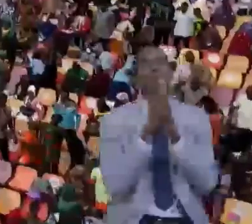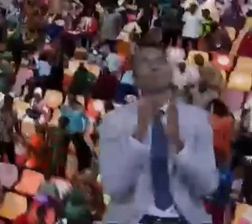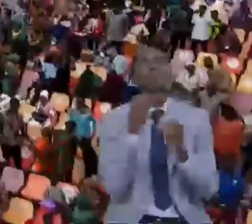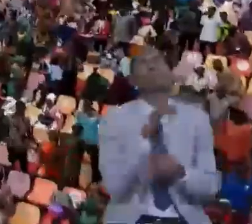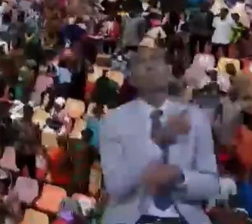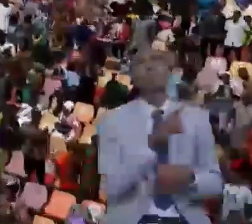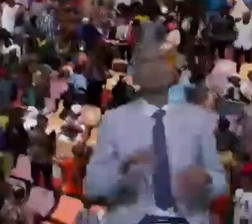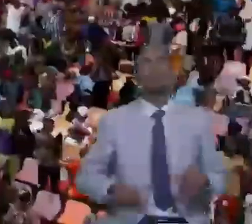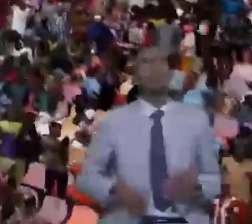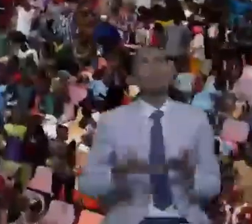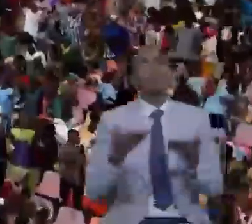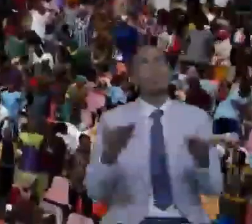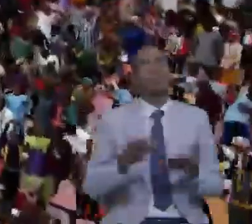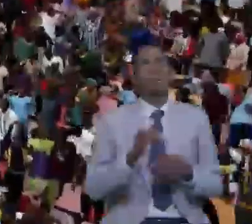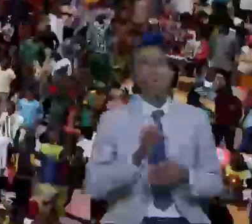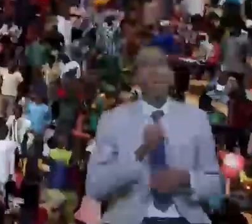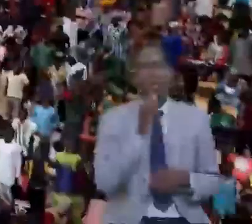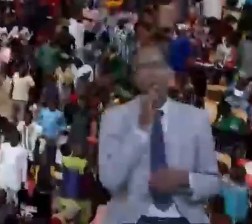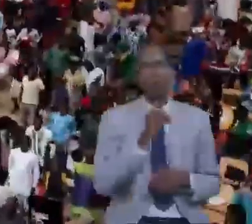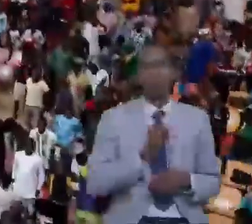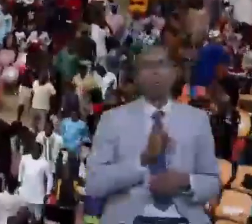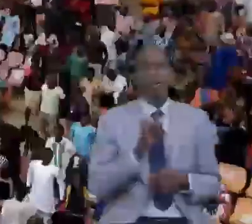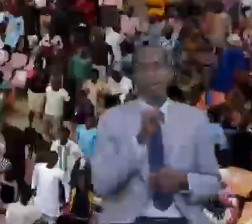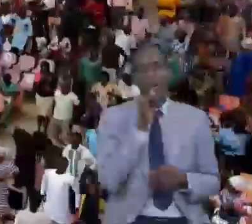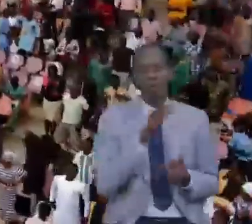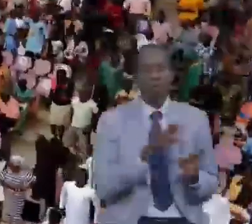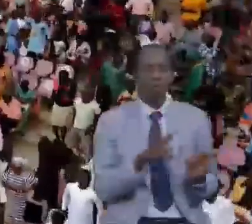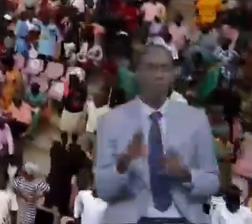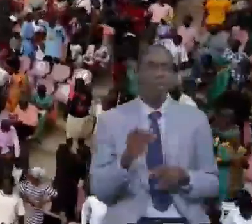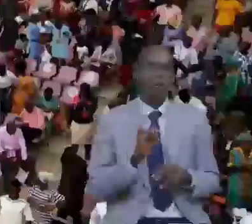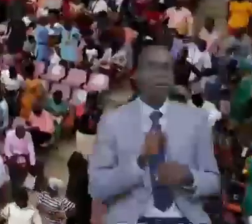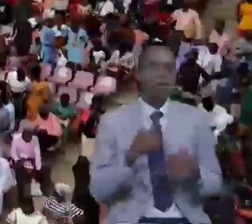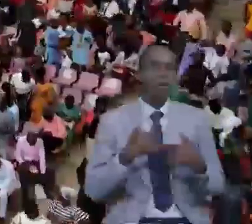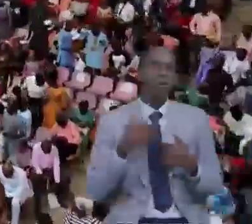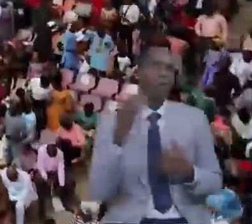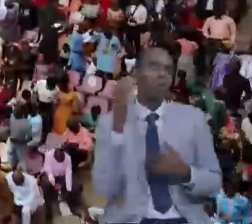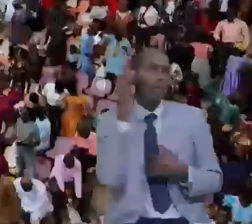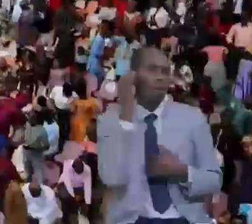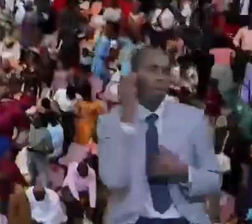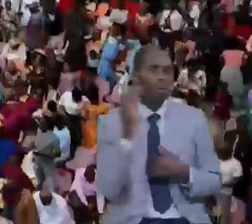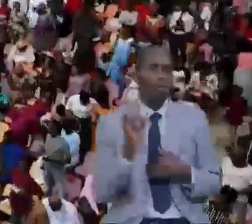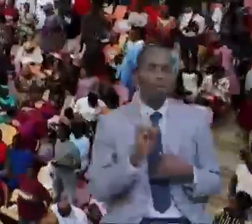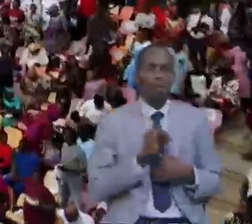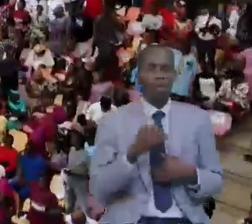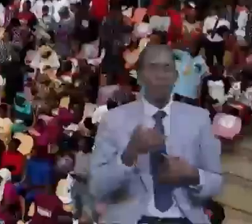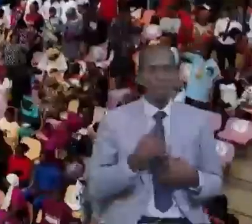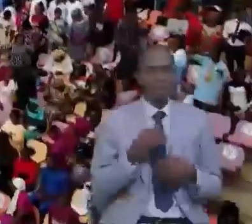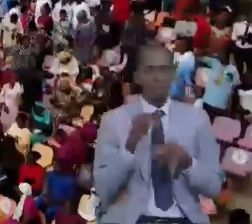accept. I believe I